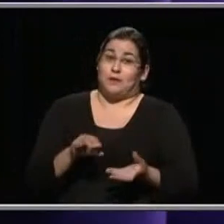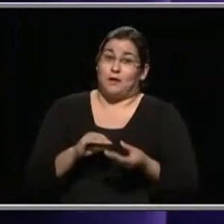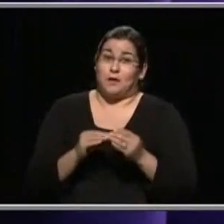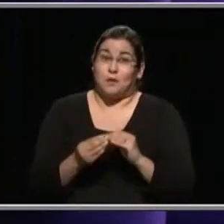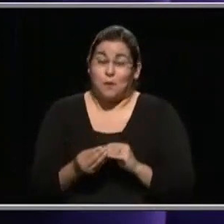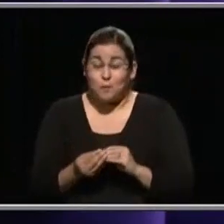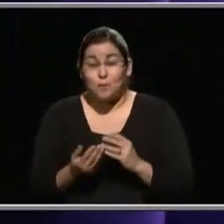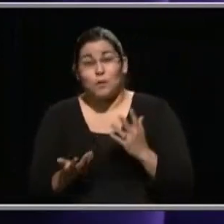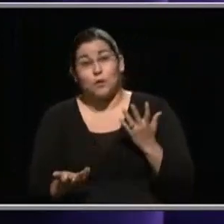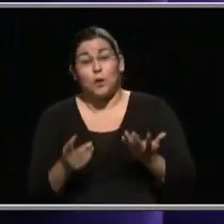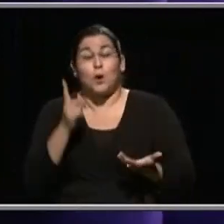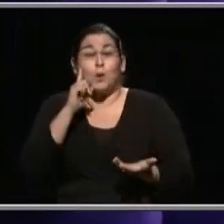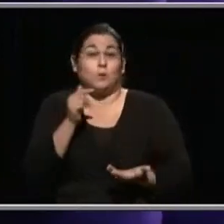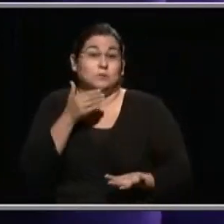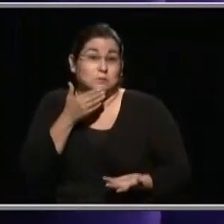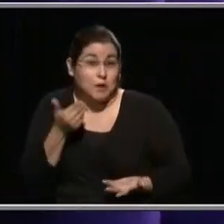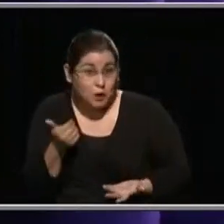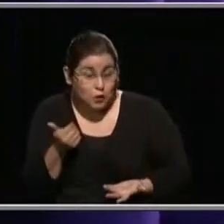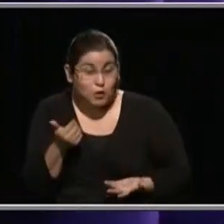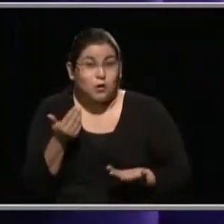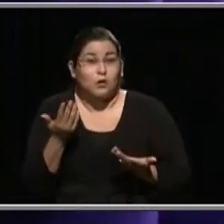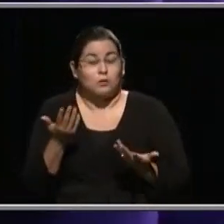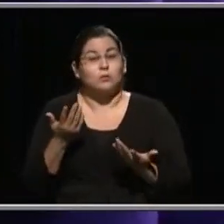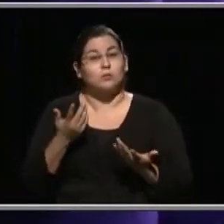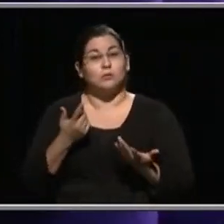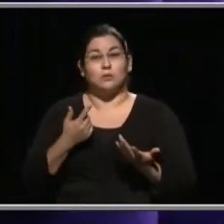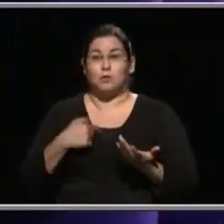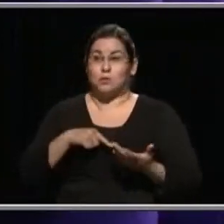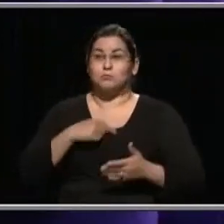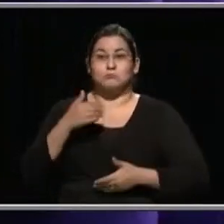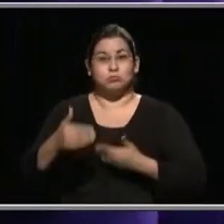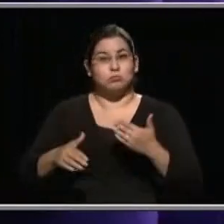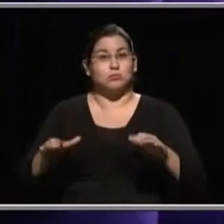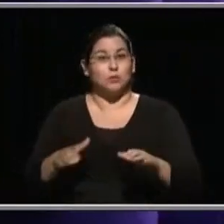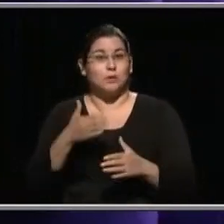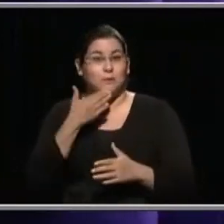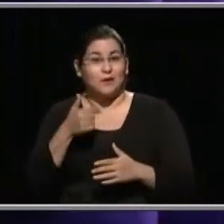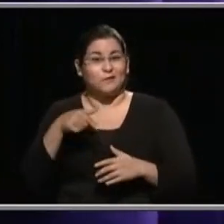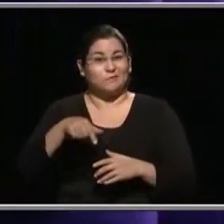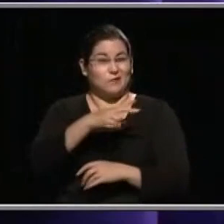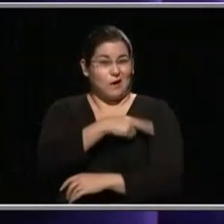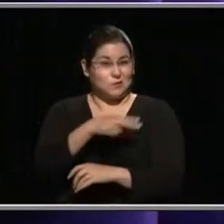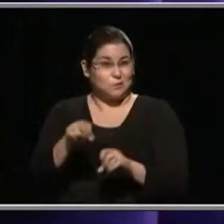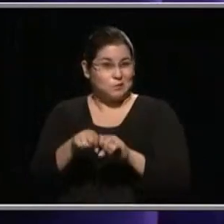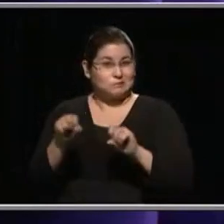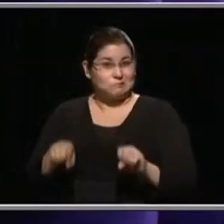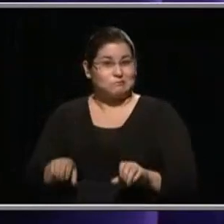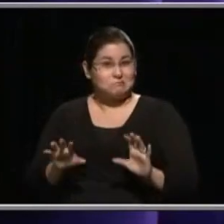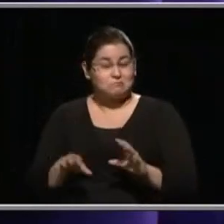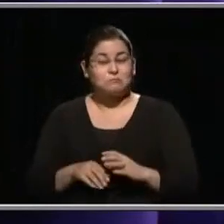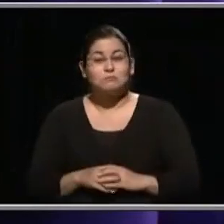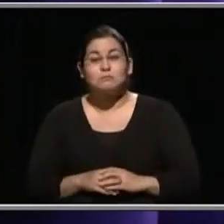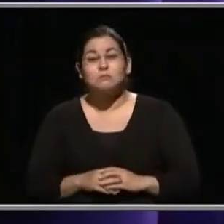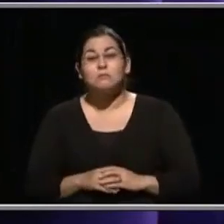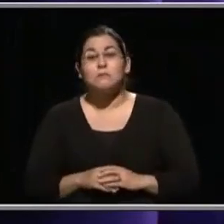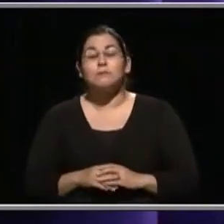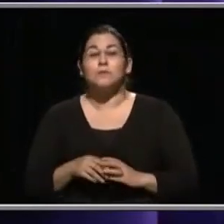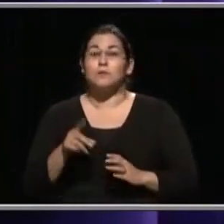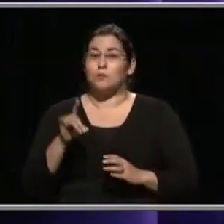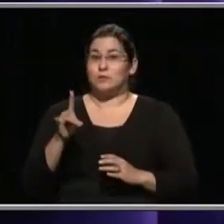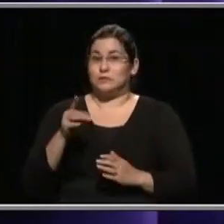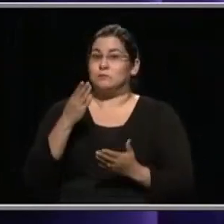certainly does look better, and we are doing better in our hospital systems. We did verify